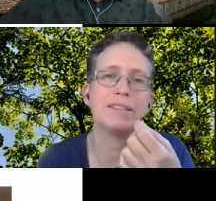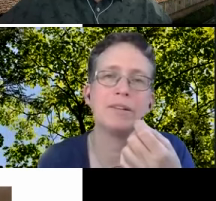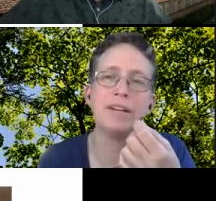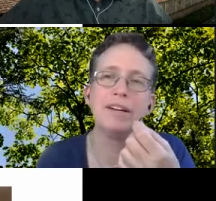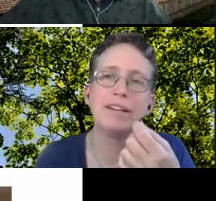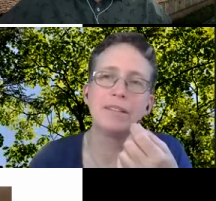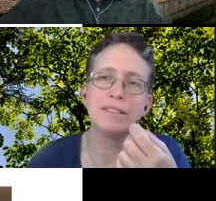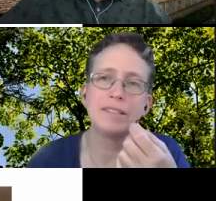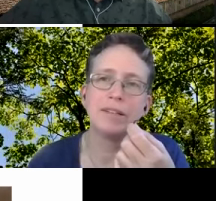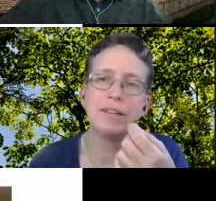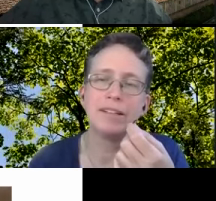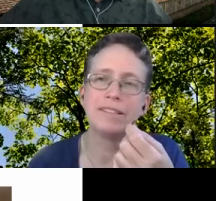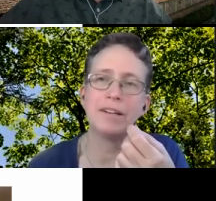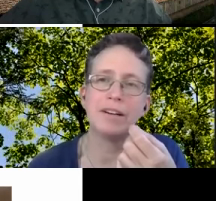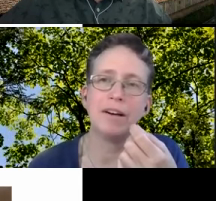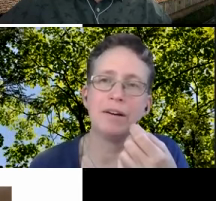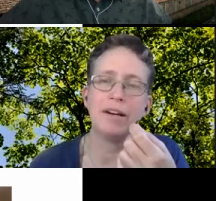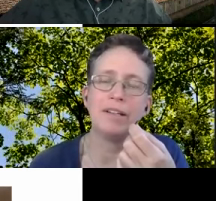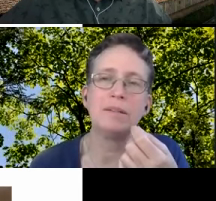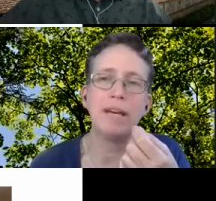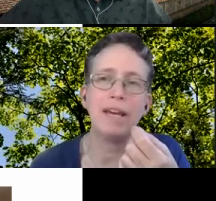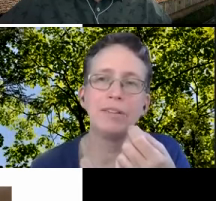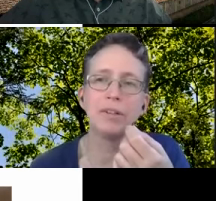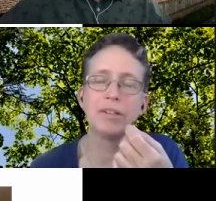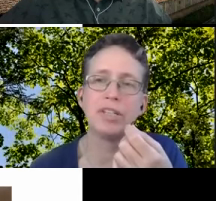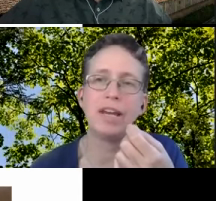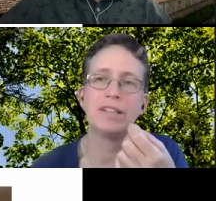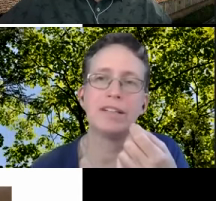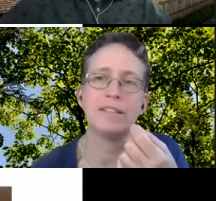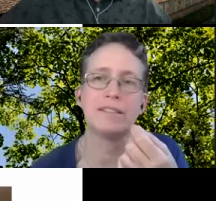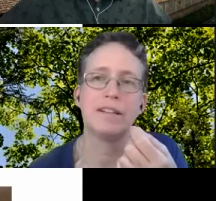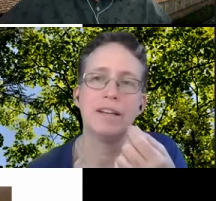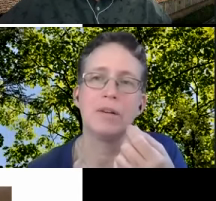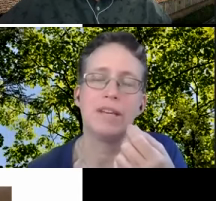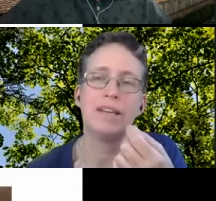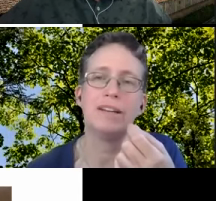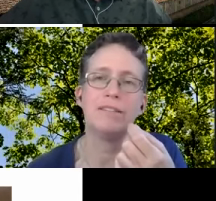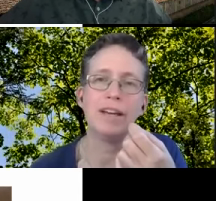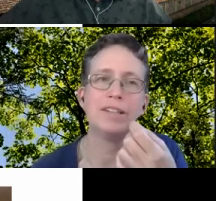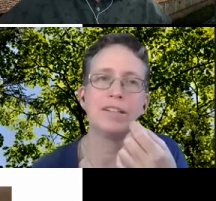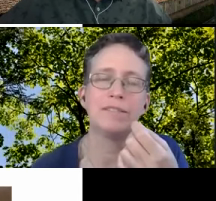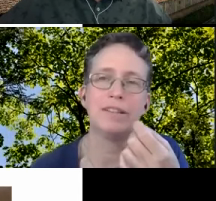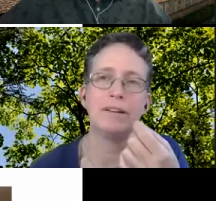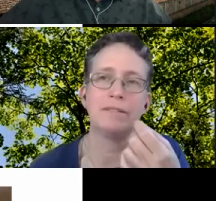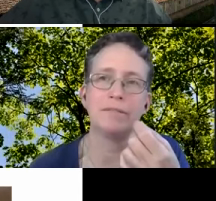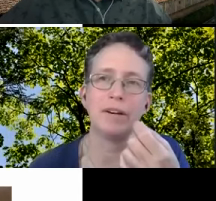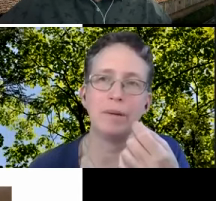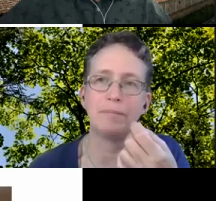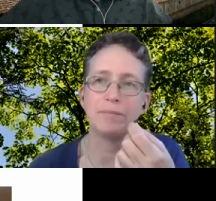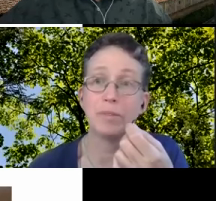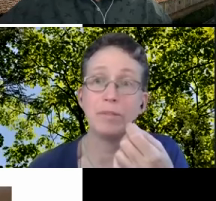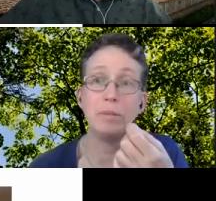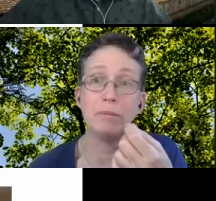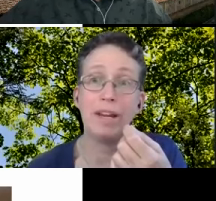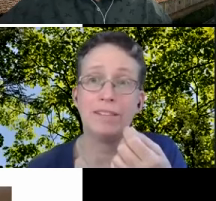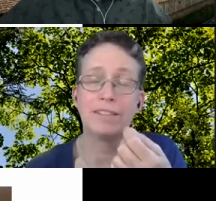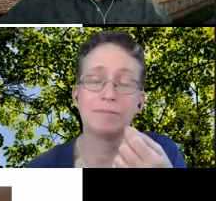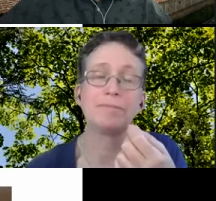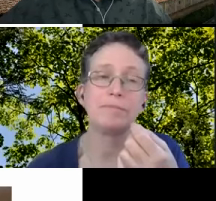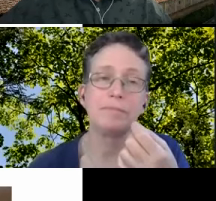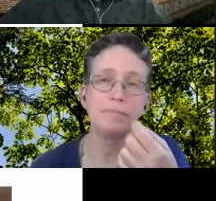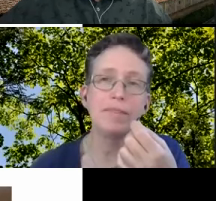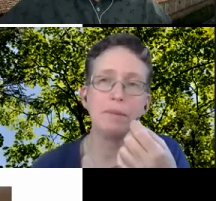parasites. So this is a neat behavioral change that has taken advantage of sort of human